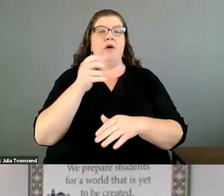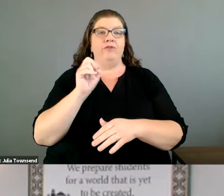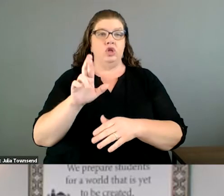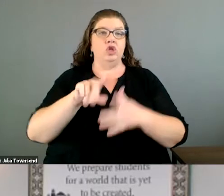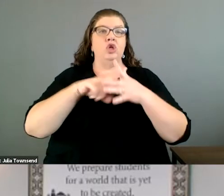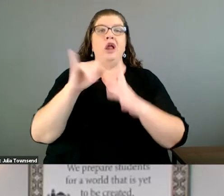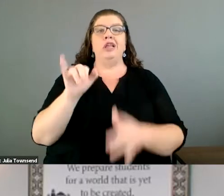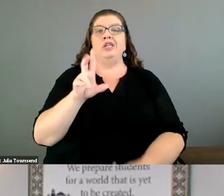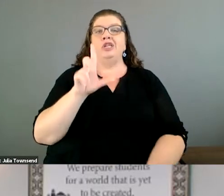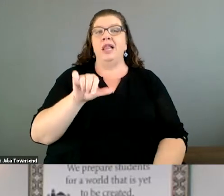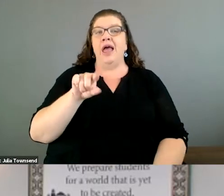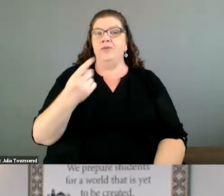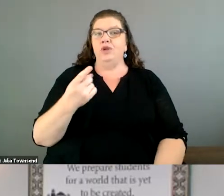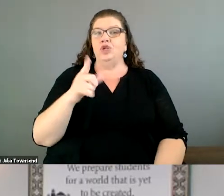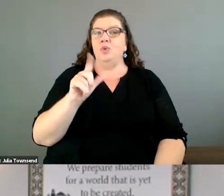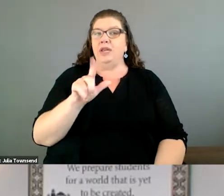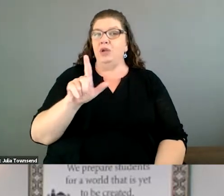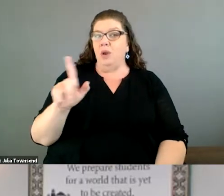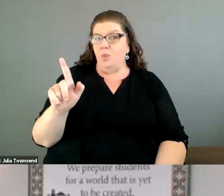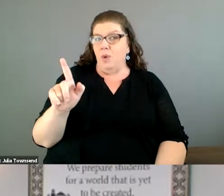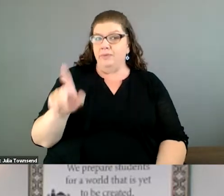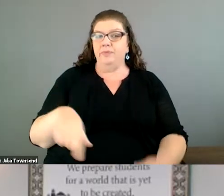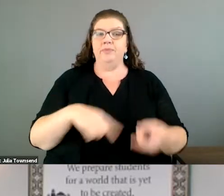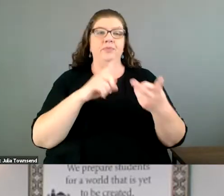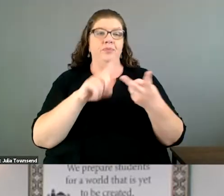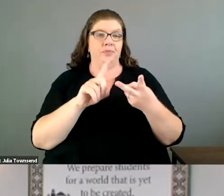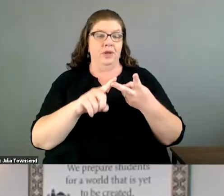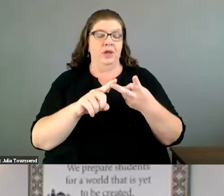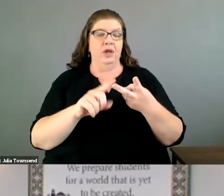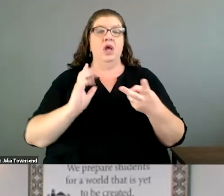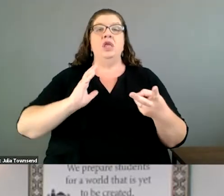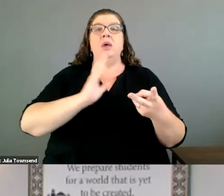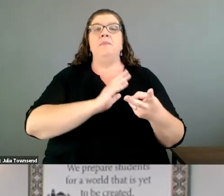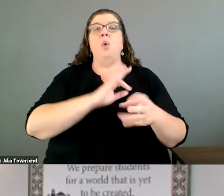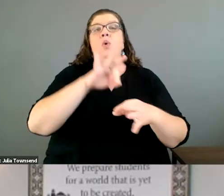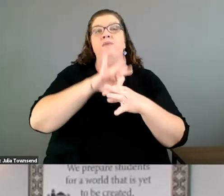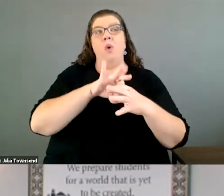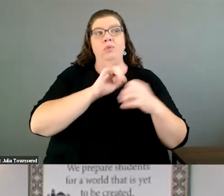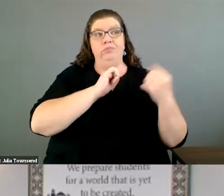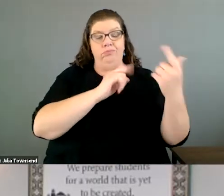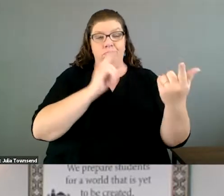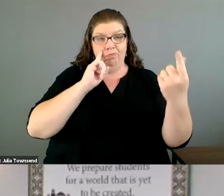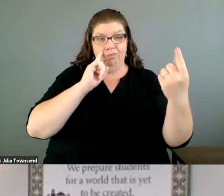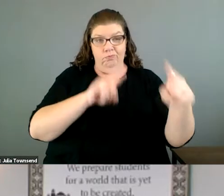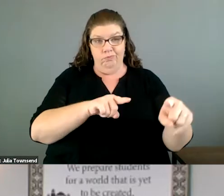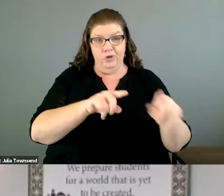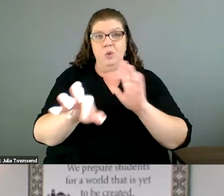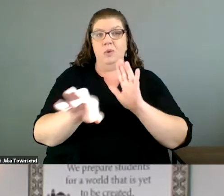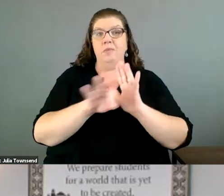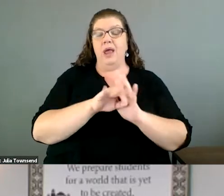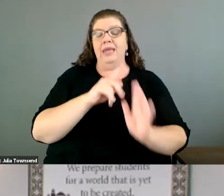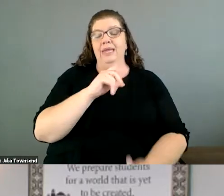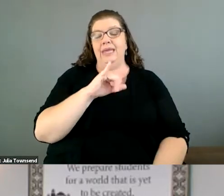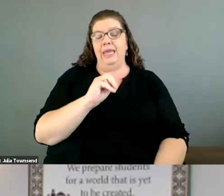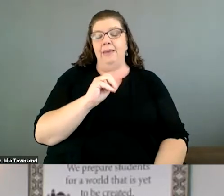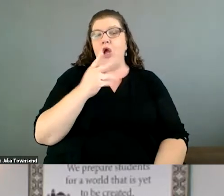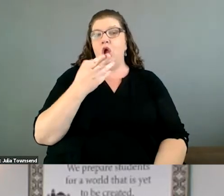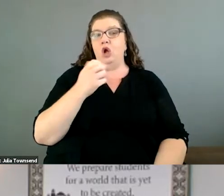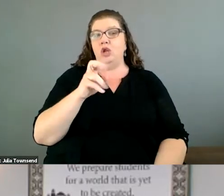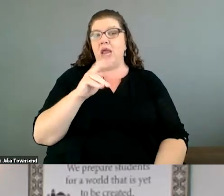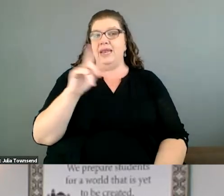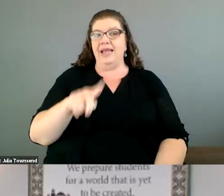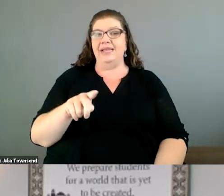1st, 2021. And also the board voted unanimously to appoint Ms. Kim Hernandez as the